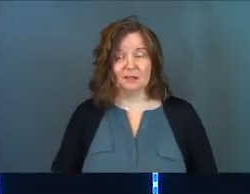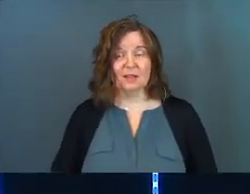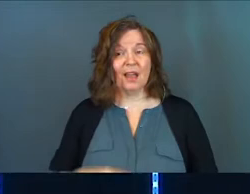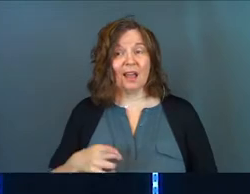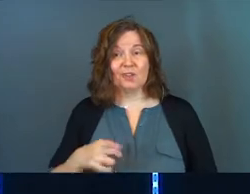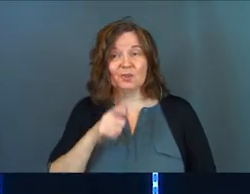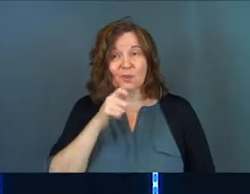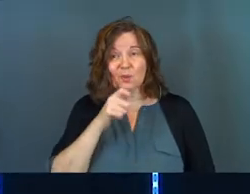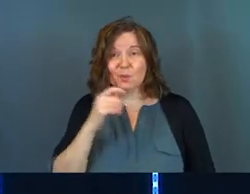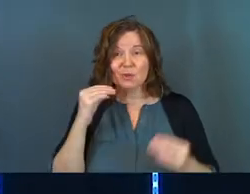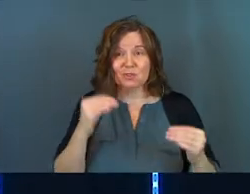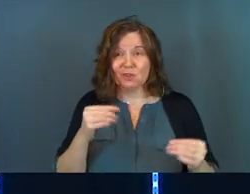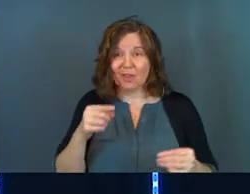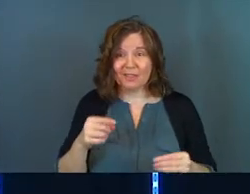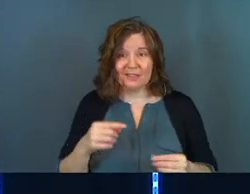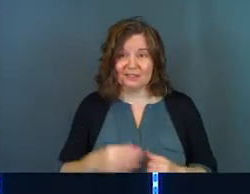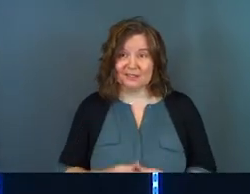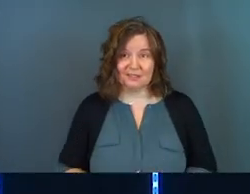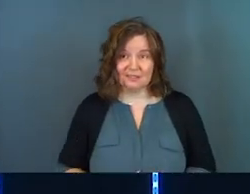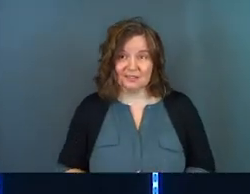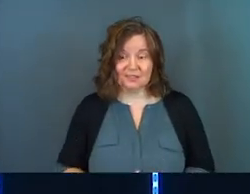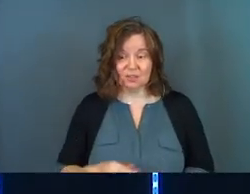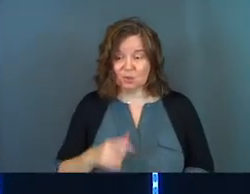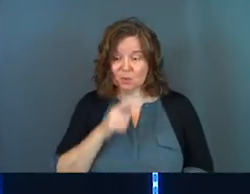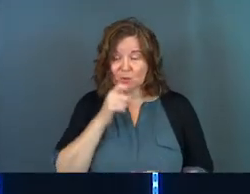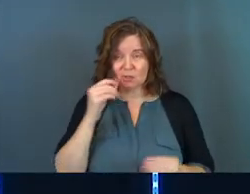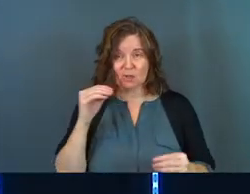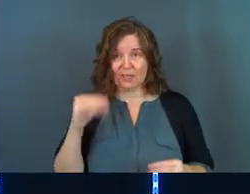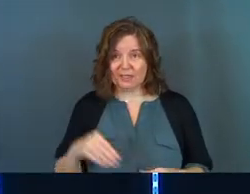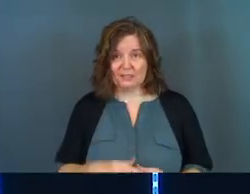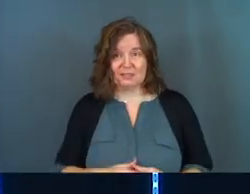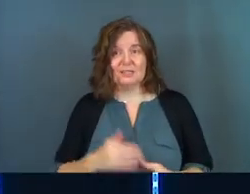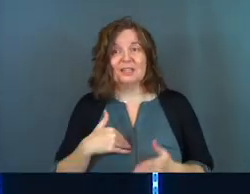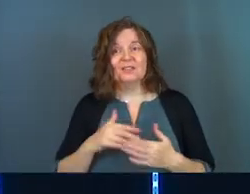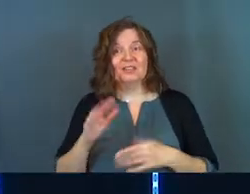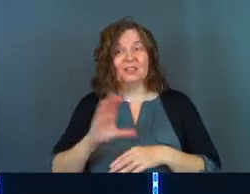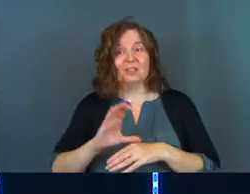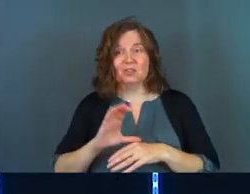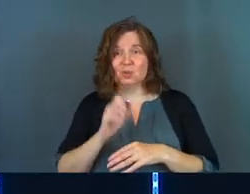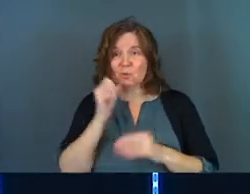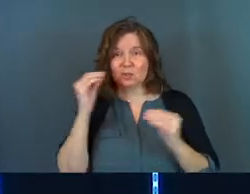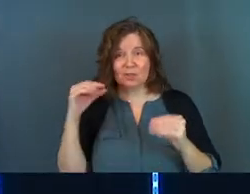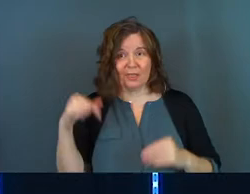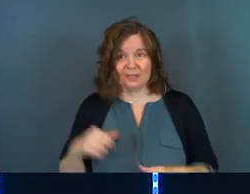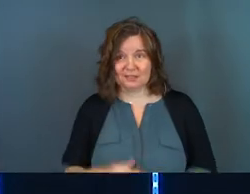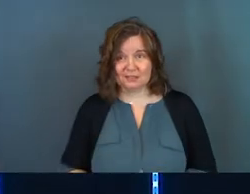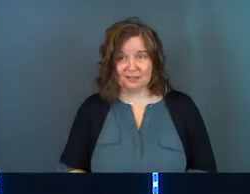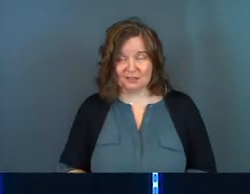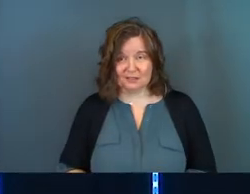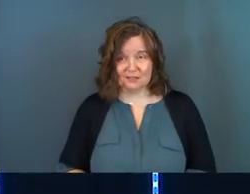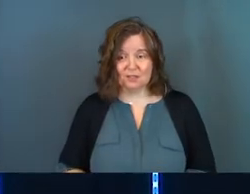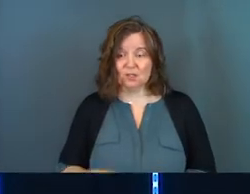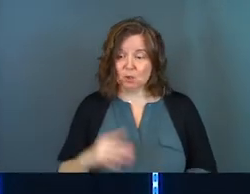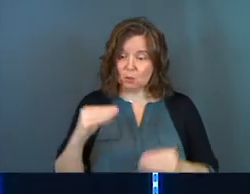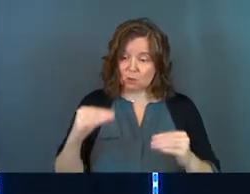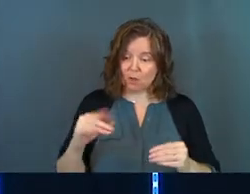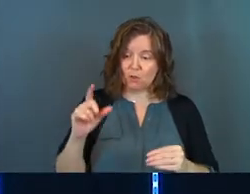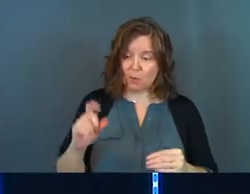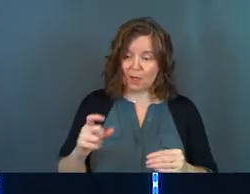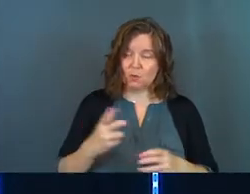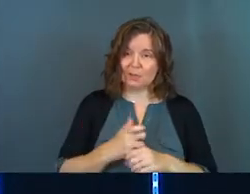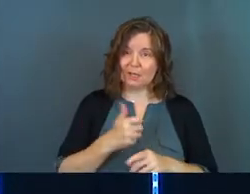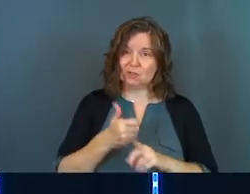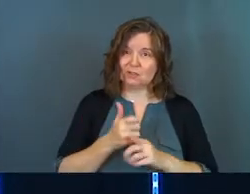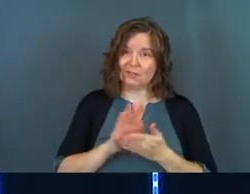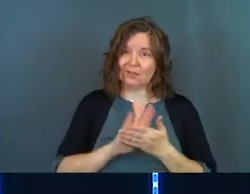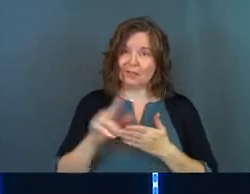And you weren't taught this. You weren't taught this. Even in the church, you weren't taught this. You were taught that you had to